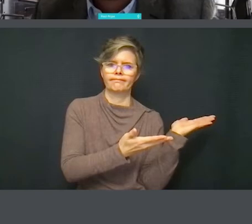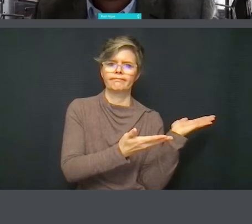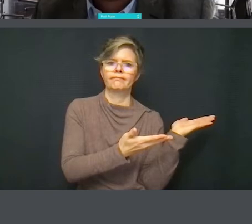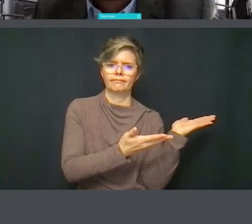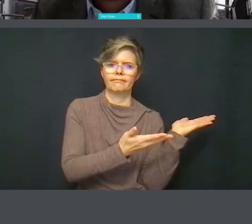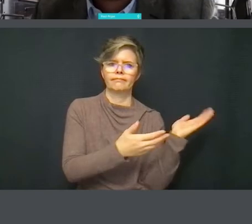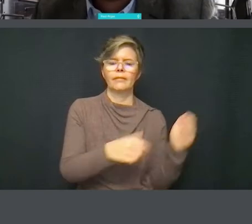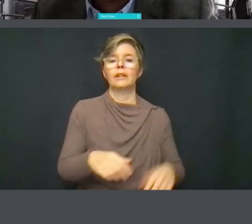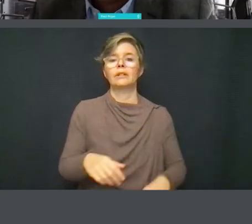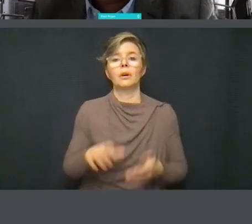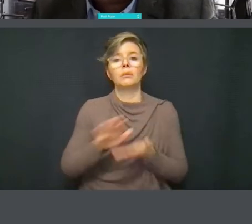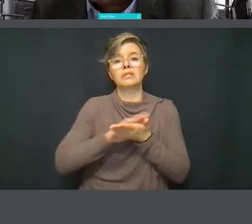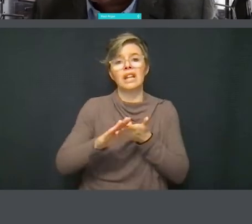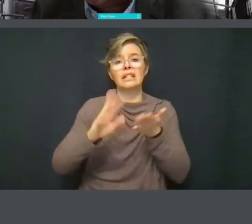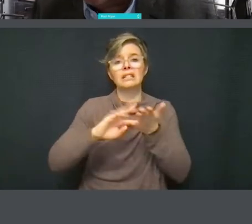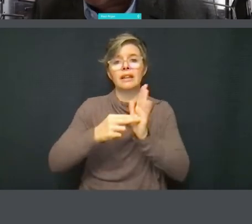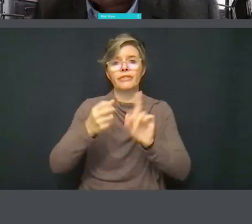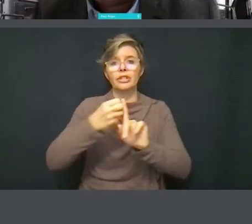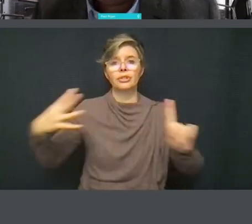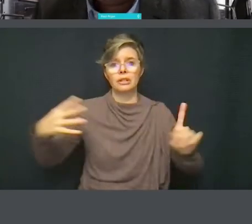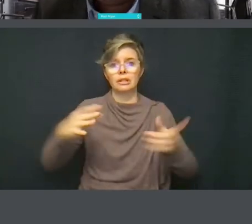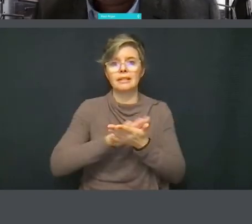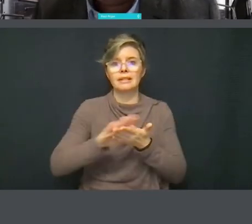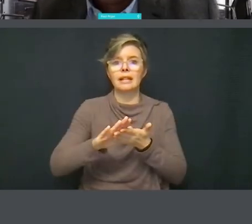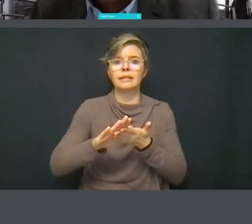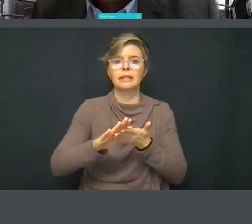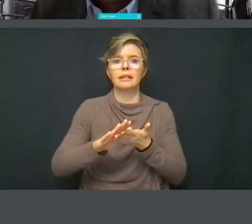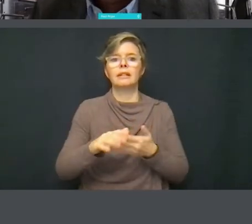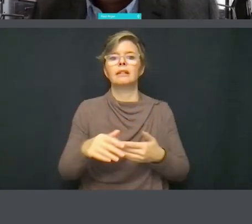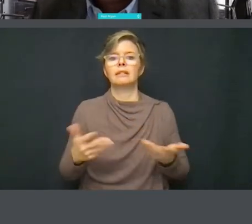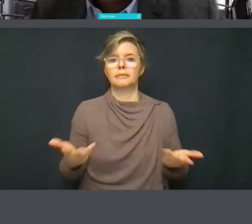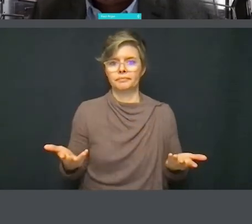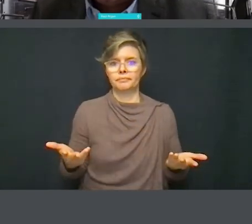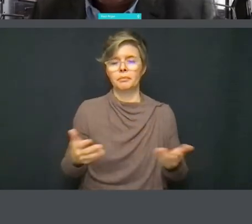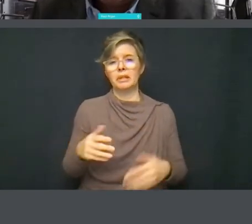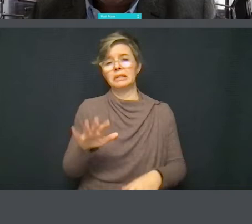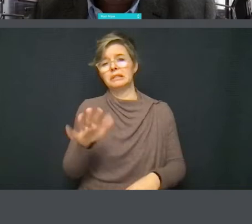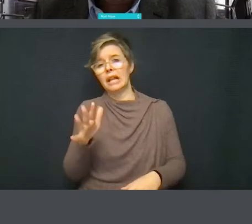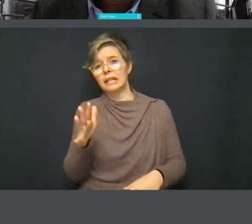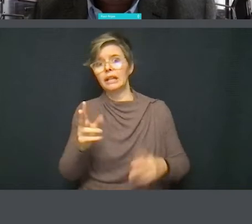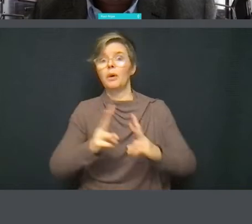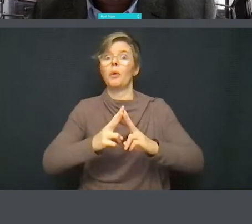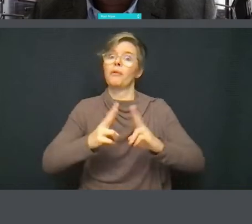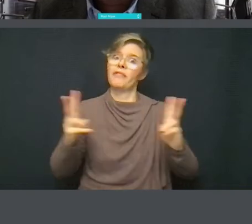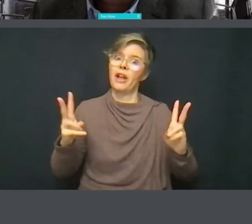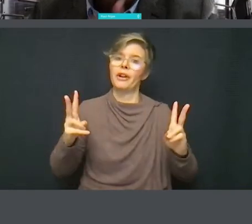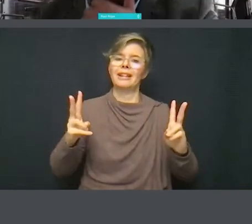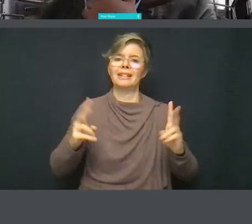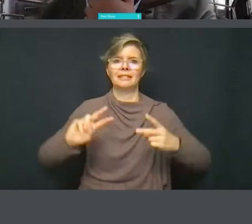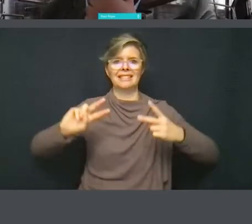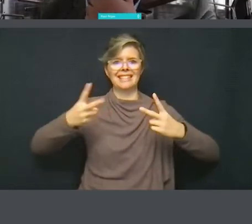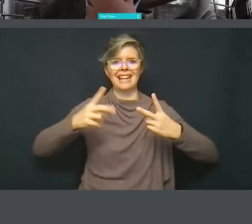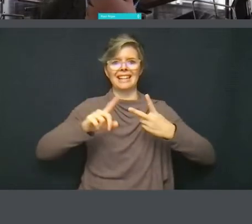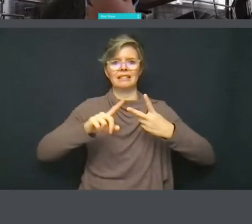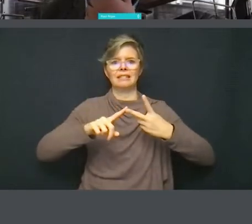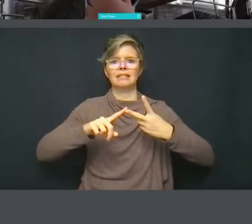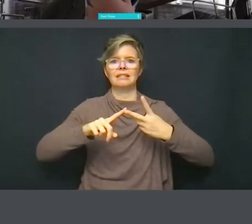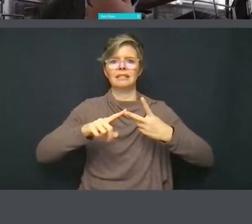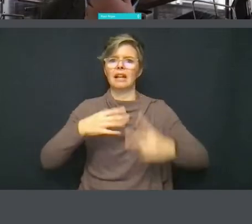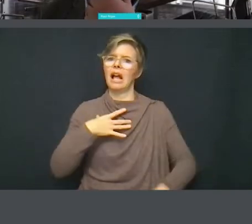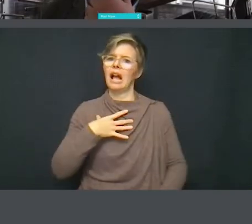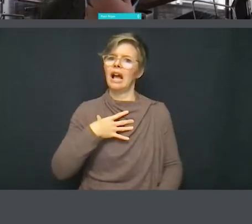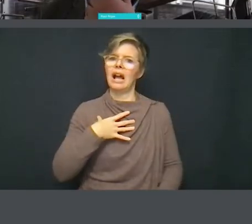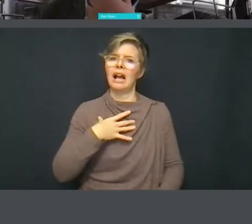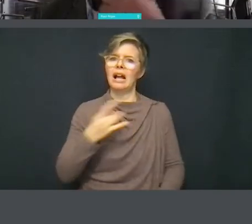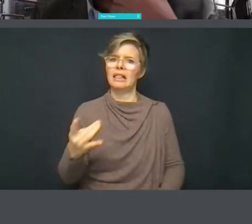condition in terms of that you can be slightly or very bilingual. And then this is another nice definition that I like from Conert, which is really